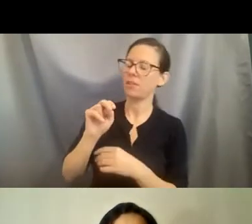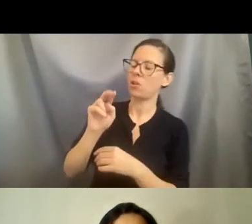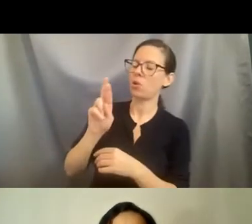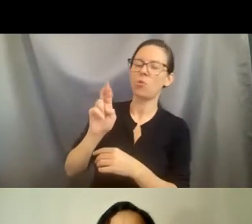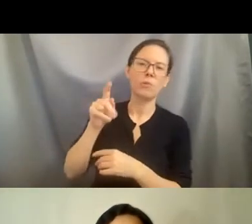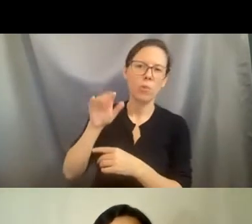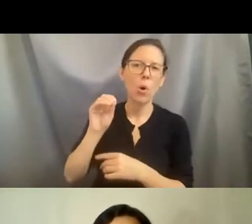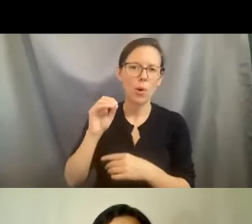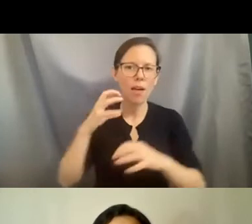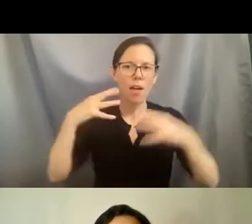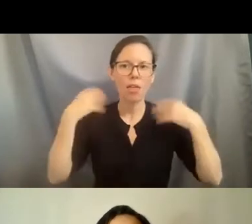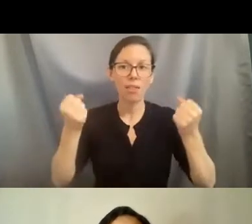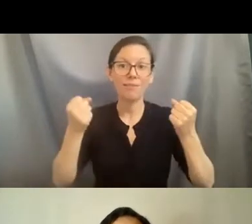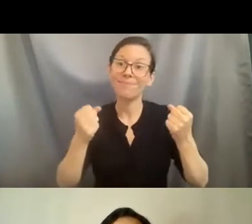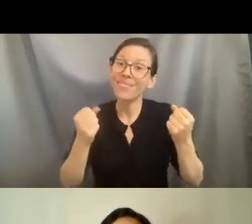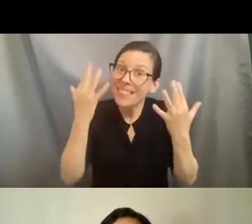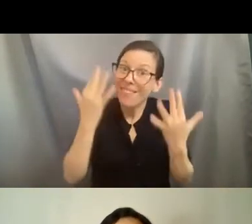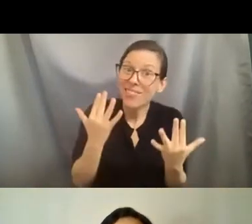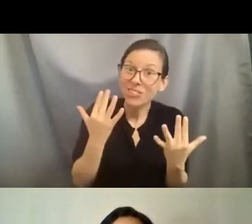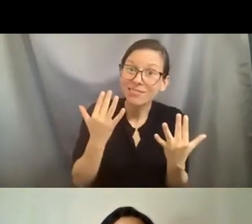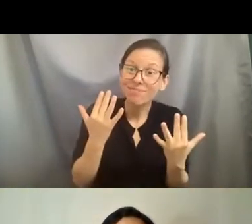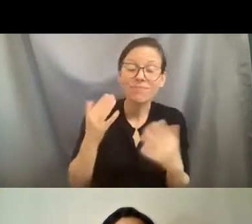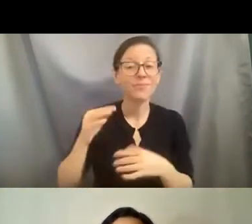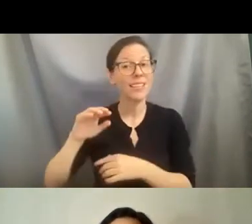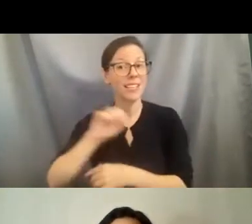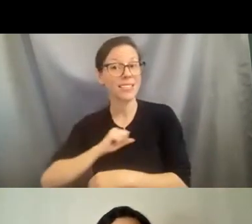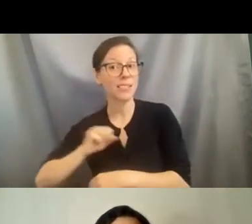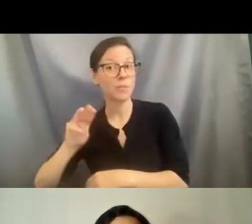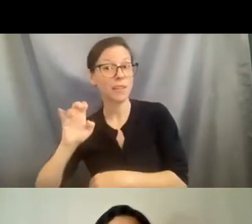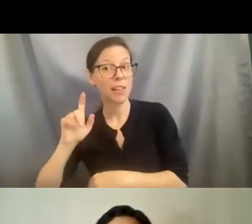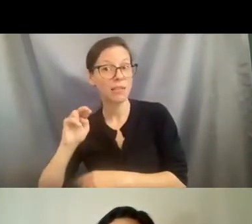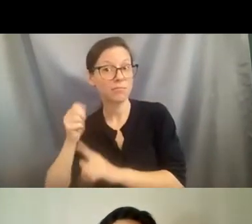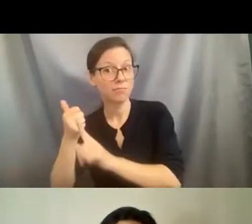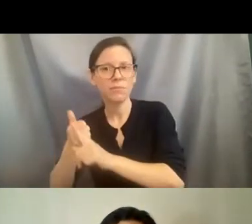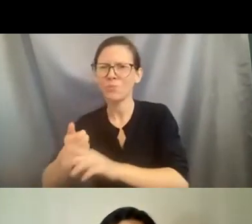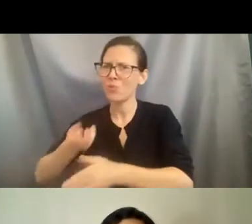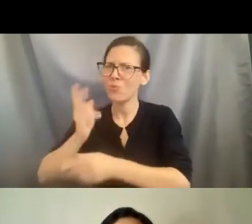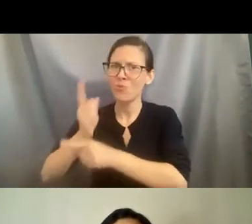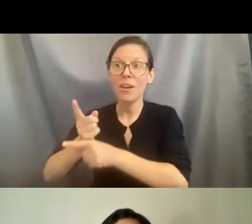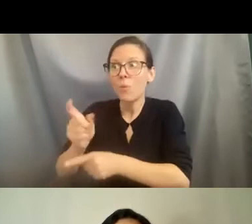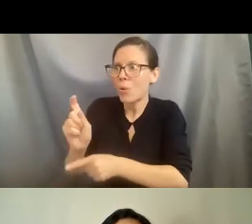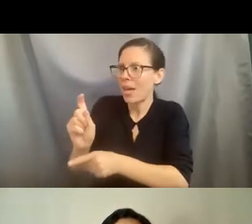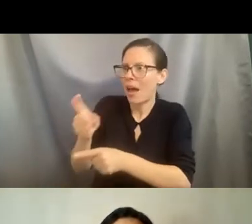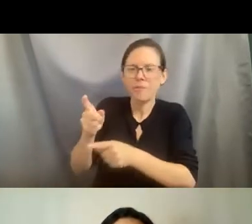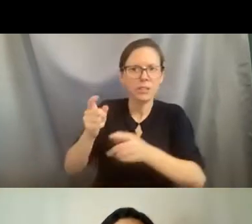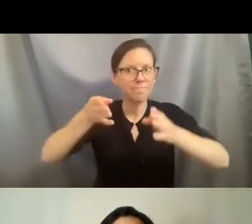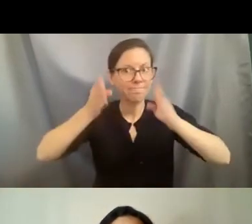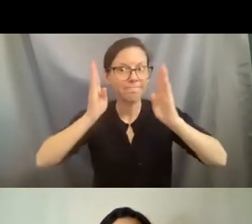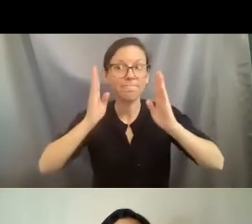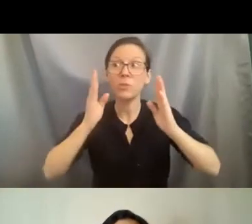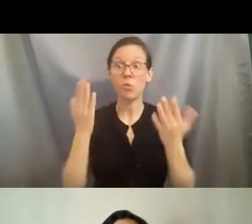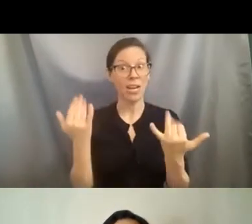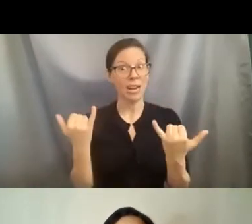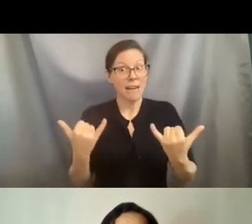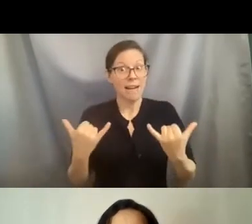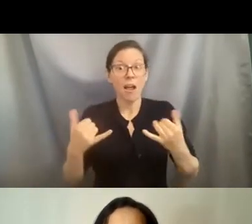it's unfortunate. And Senator McClellan is right. We've got to continue to be vigilant. While it's legal here in